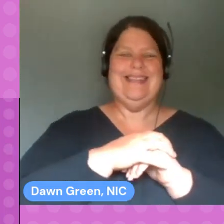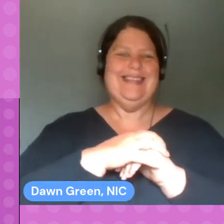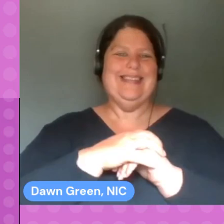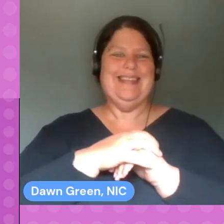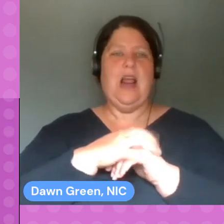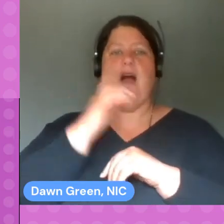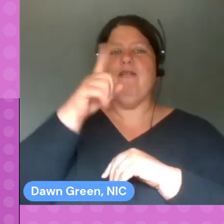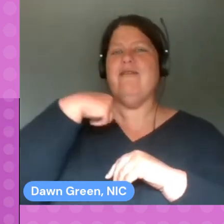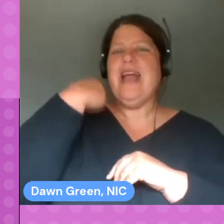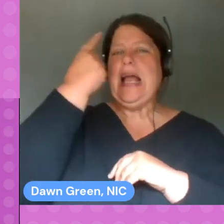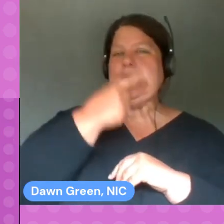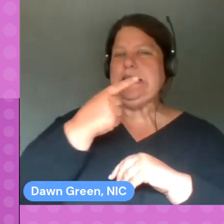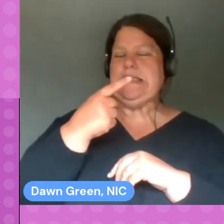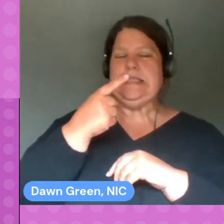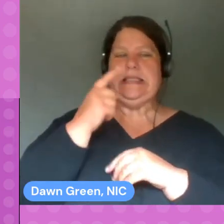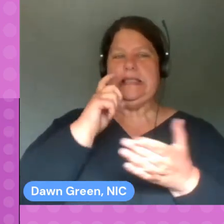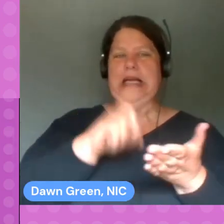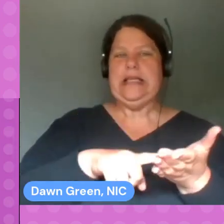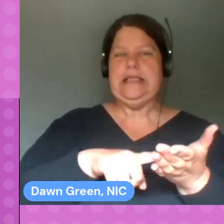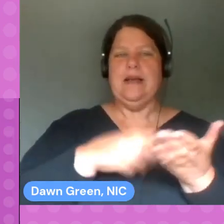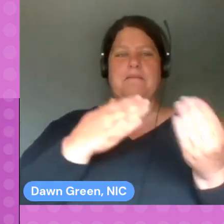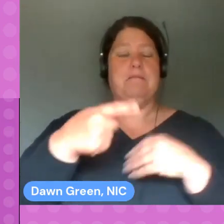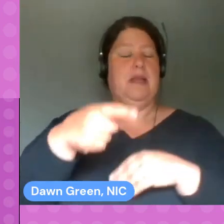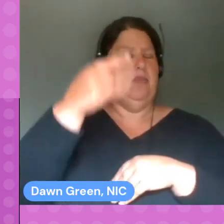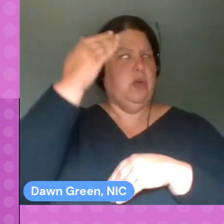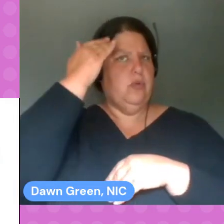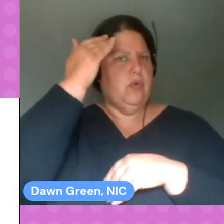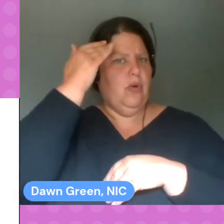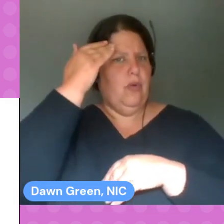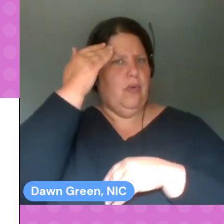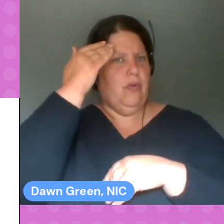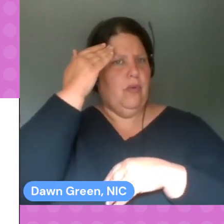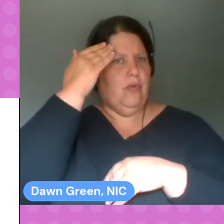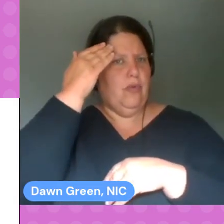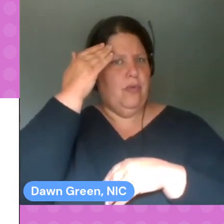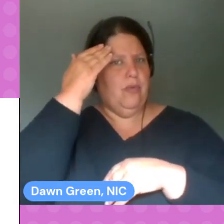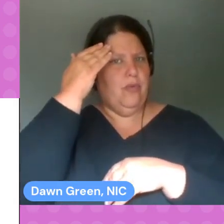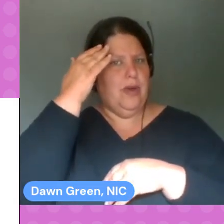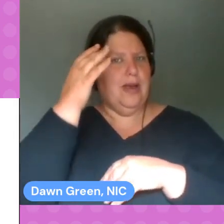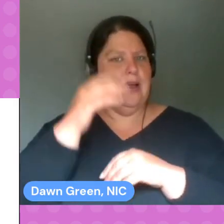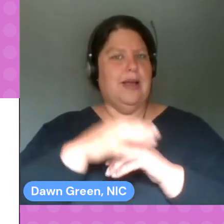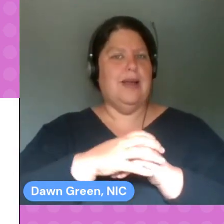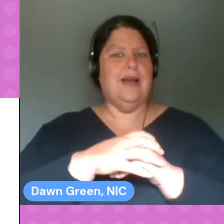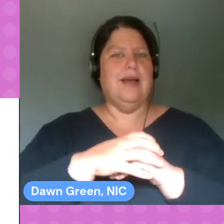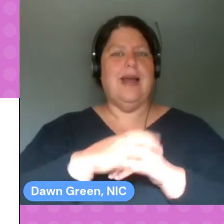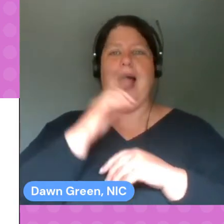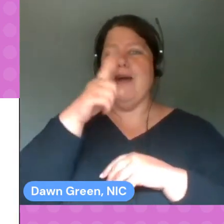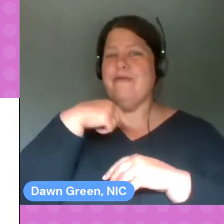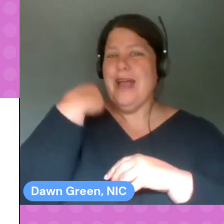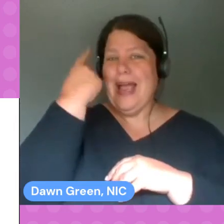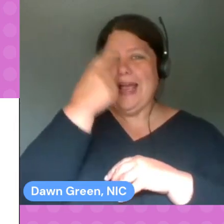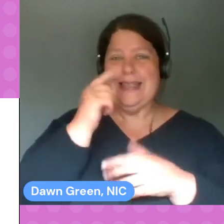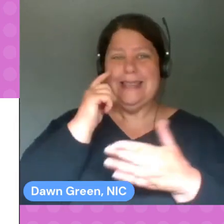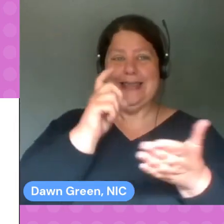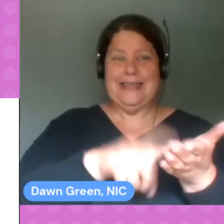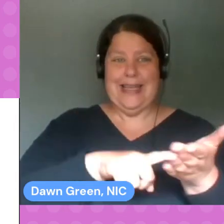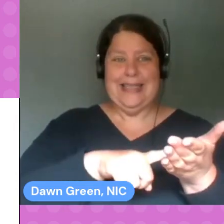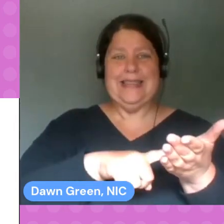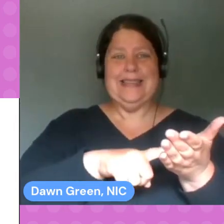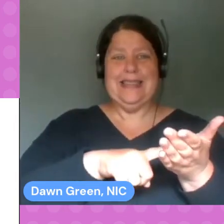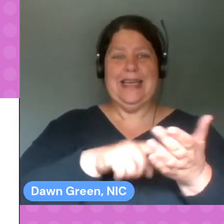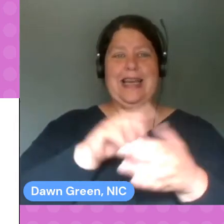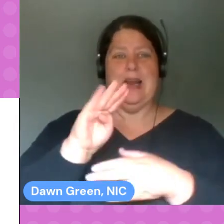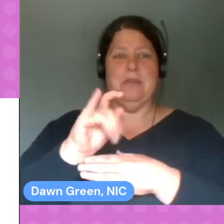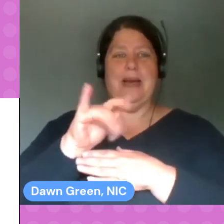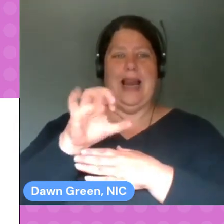Face sensing is coming soon. So you may be familiar, and let's go to the next slide, with the face sensing extension blocks